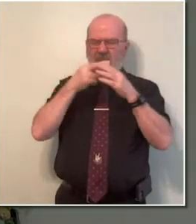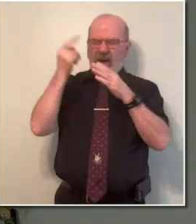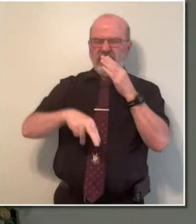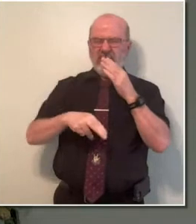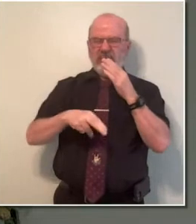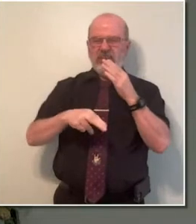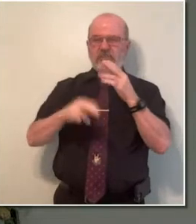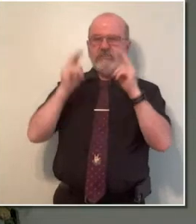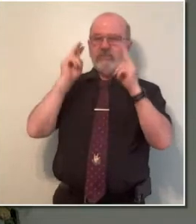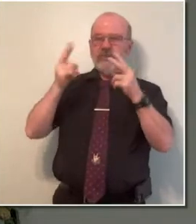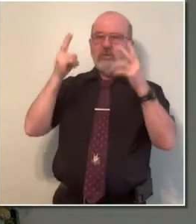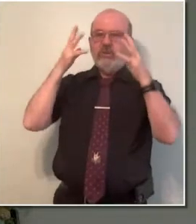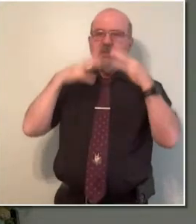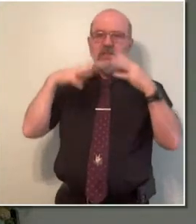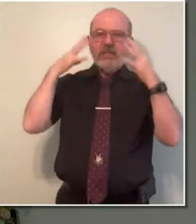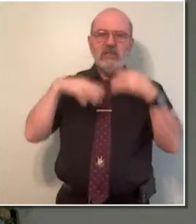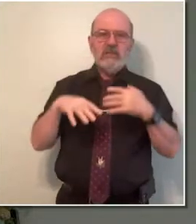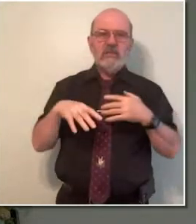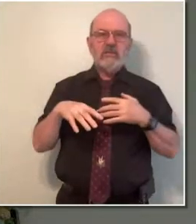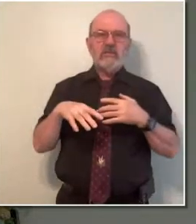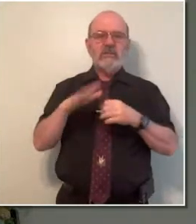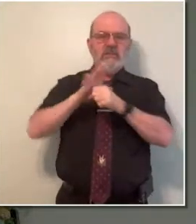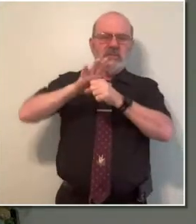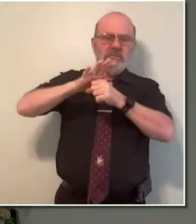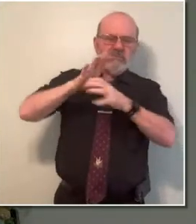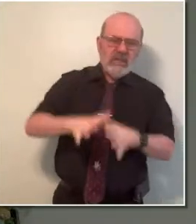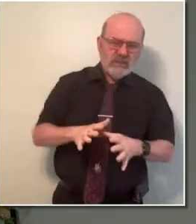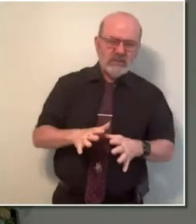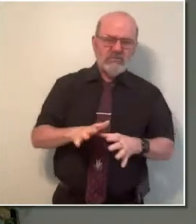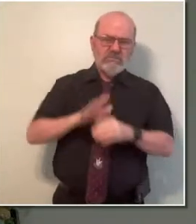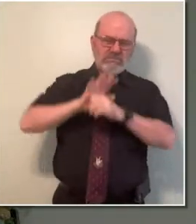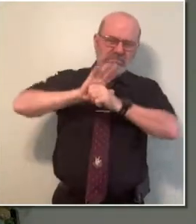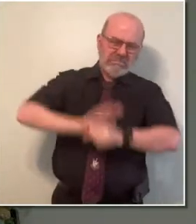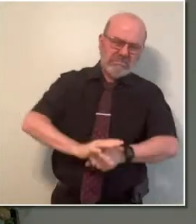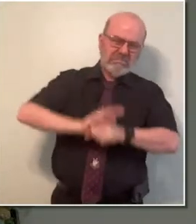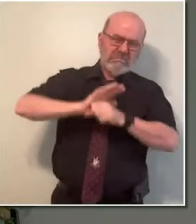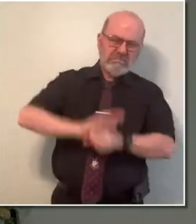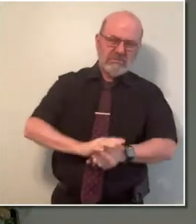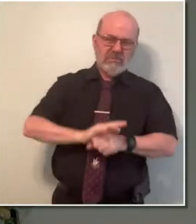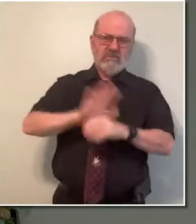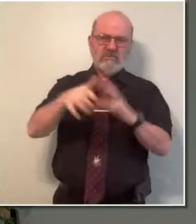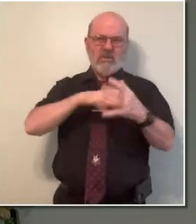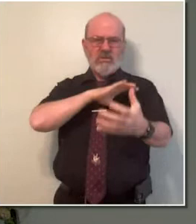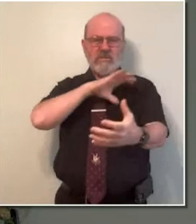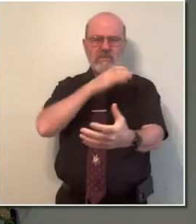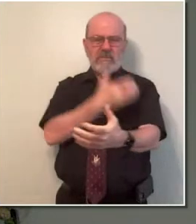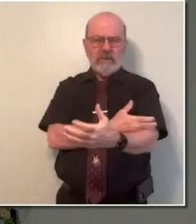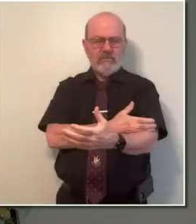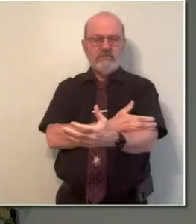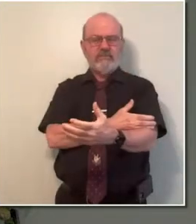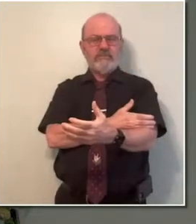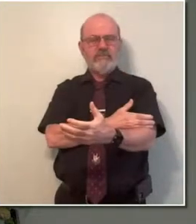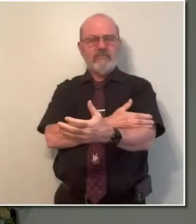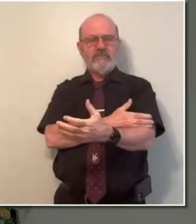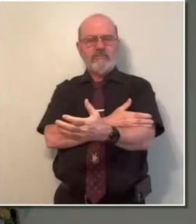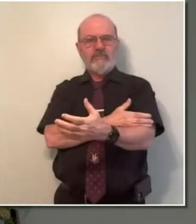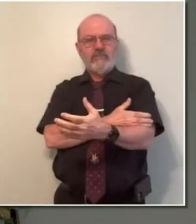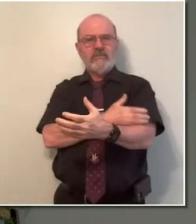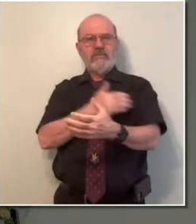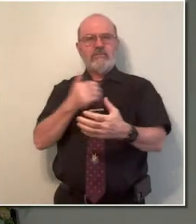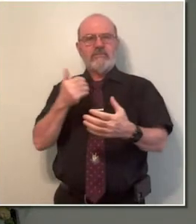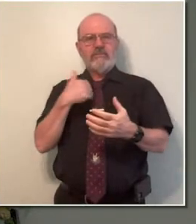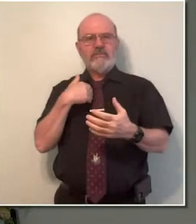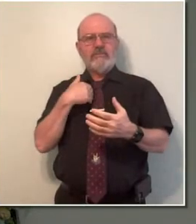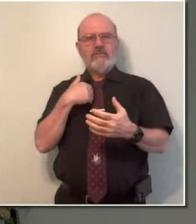Behold the tears, the oppressors, the oppressions. The oppressors have all the power, and they have these. It's just